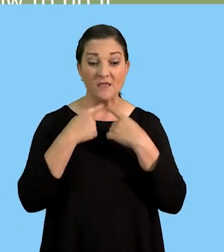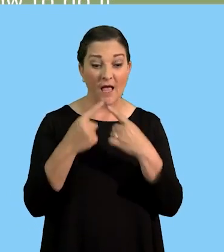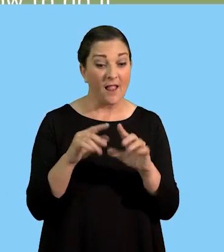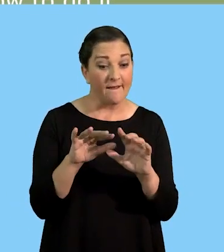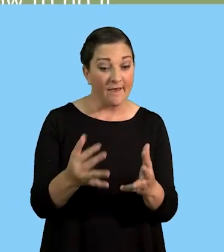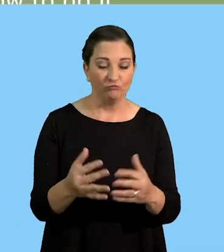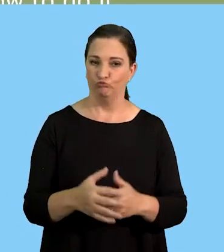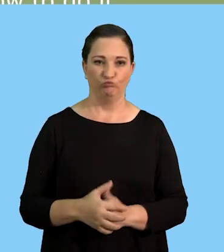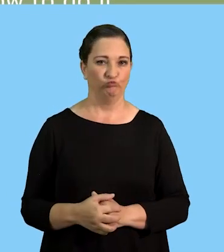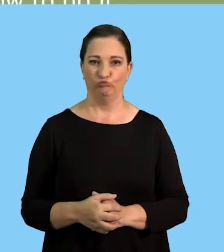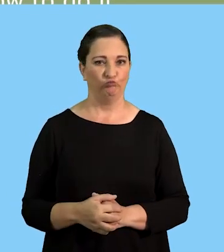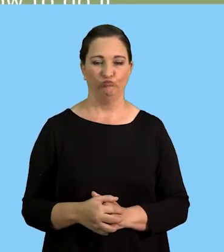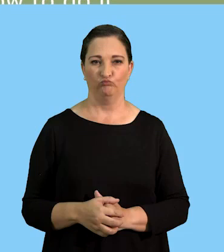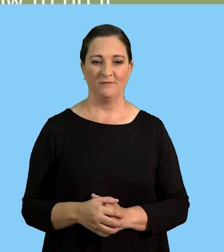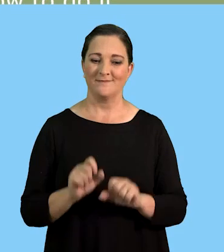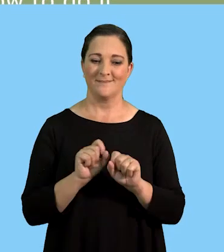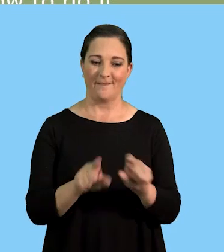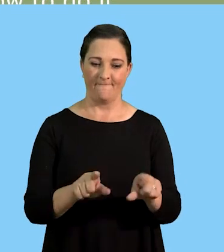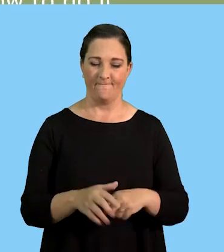without instruction